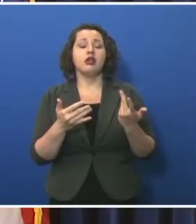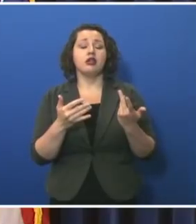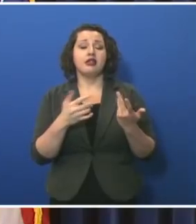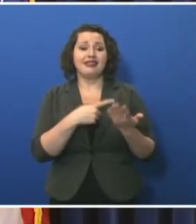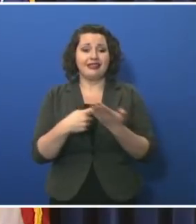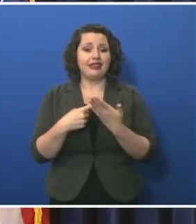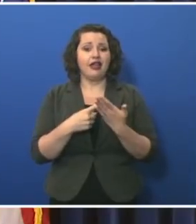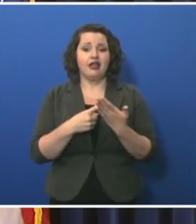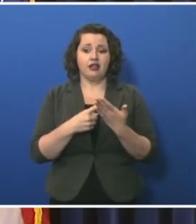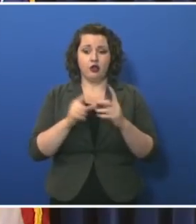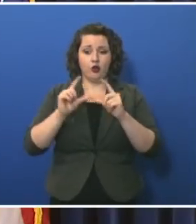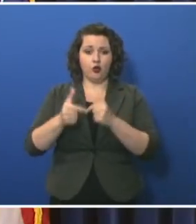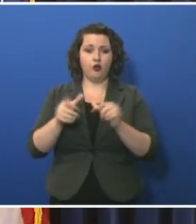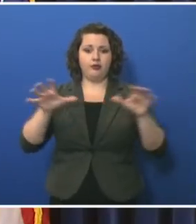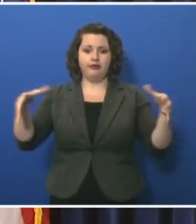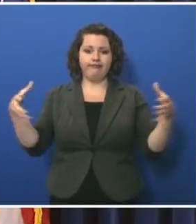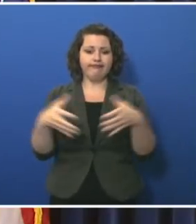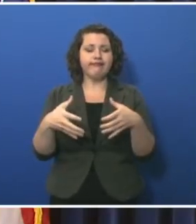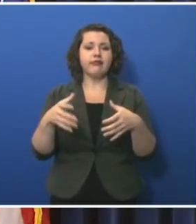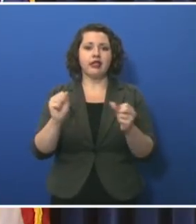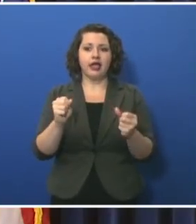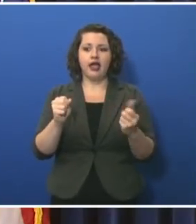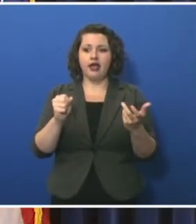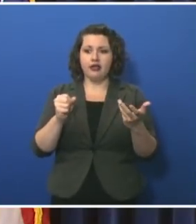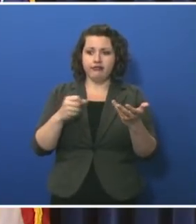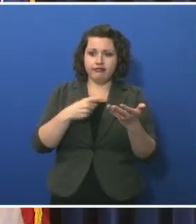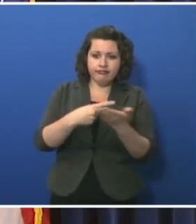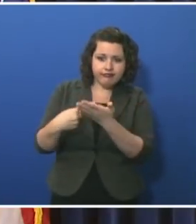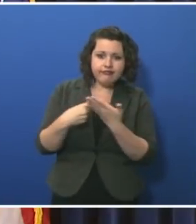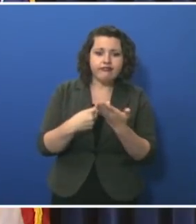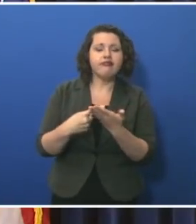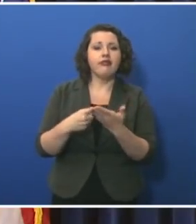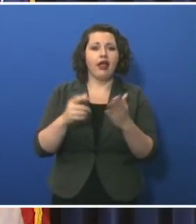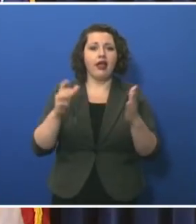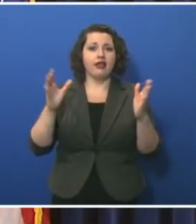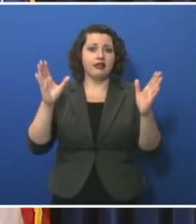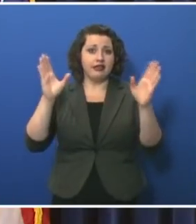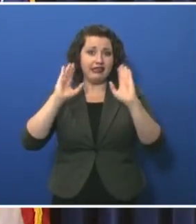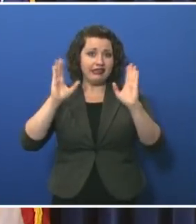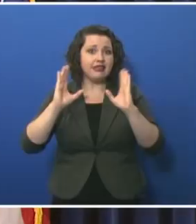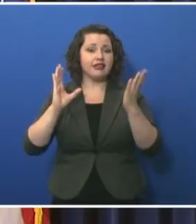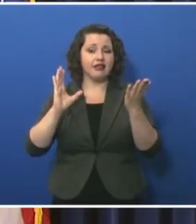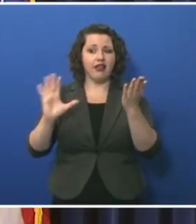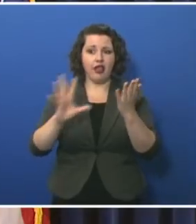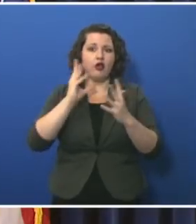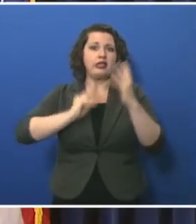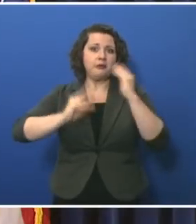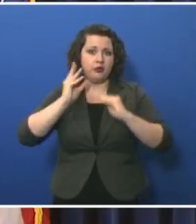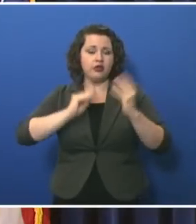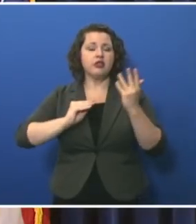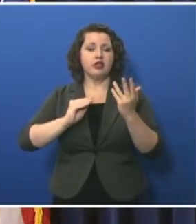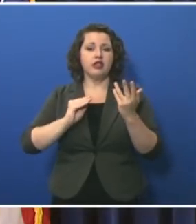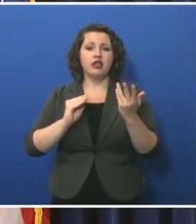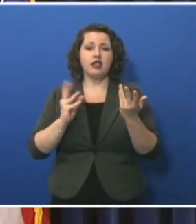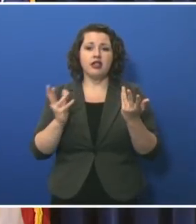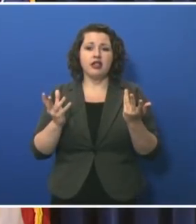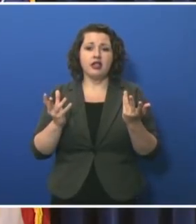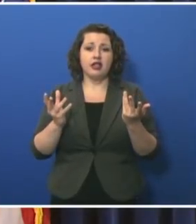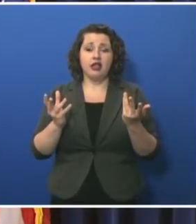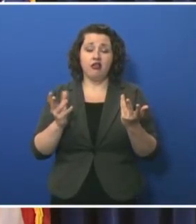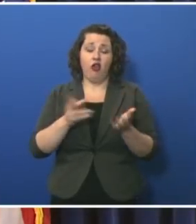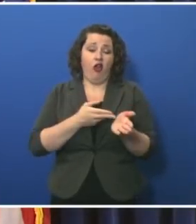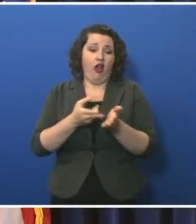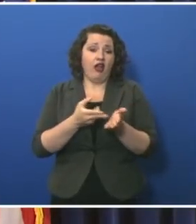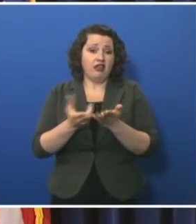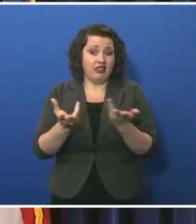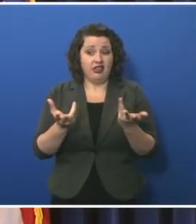can bring groups together and sit down in front of them and listen to what they're experiencing, and talk about having, quite frankly, some